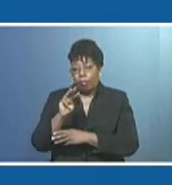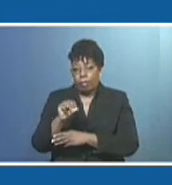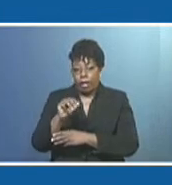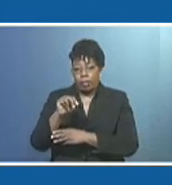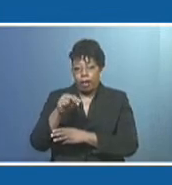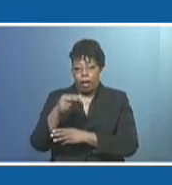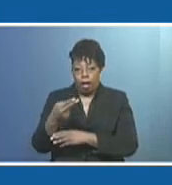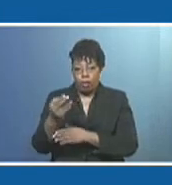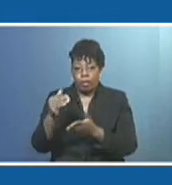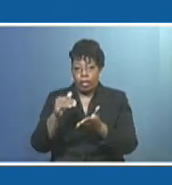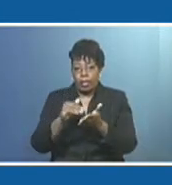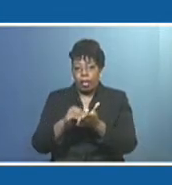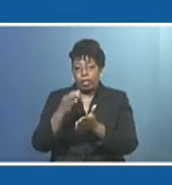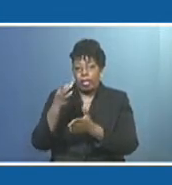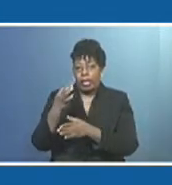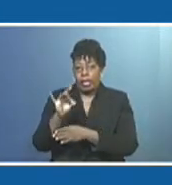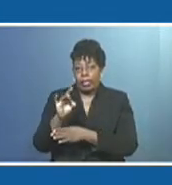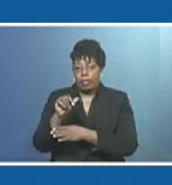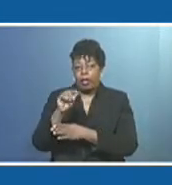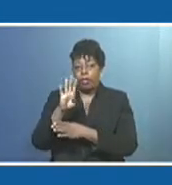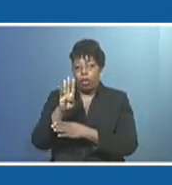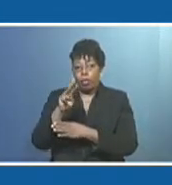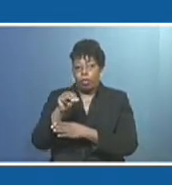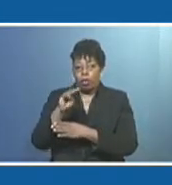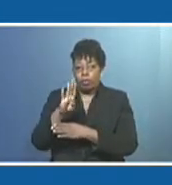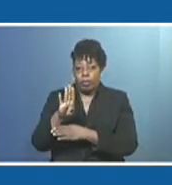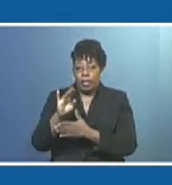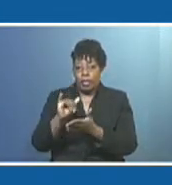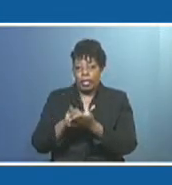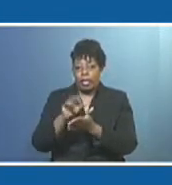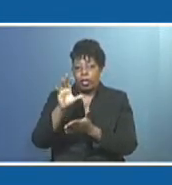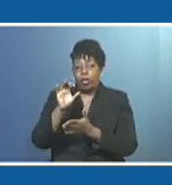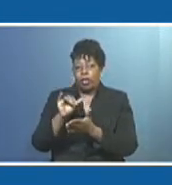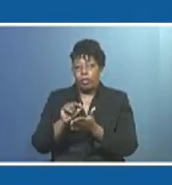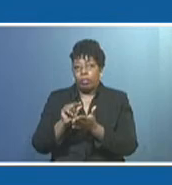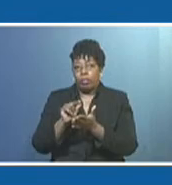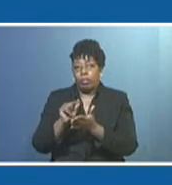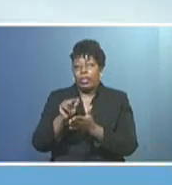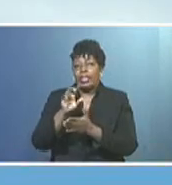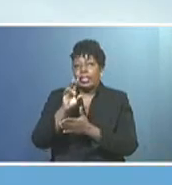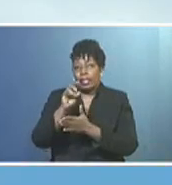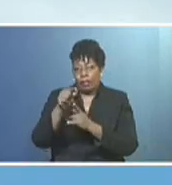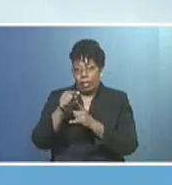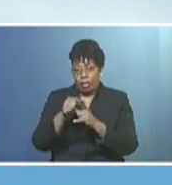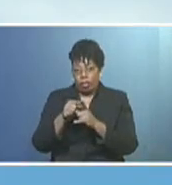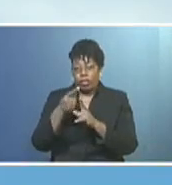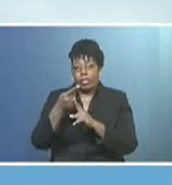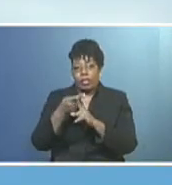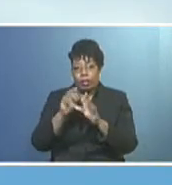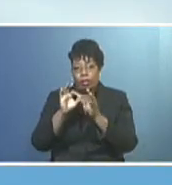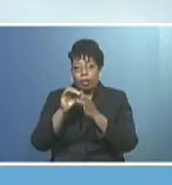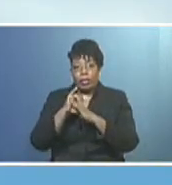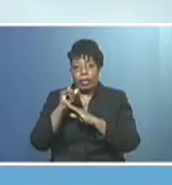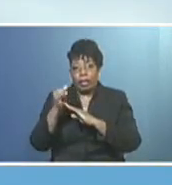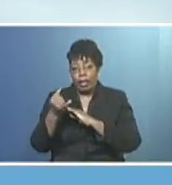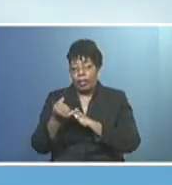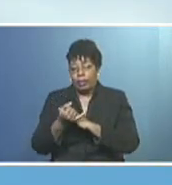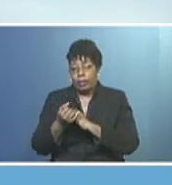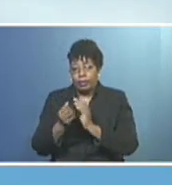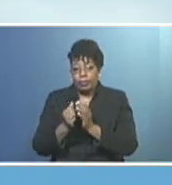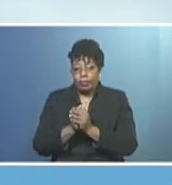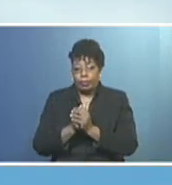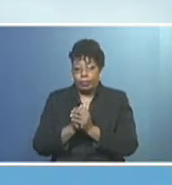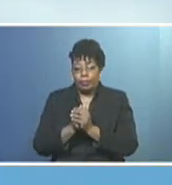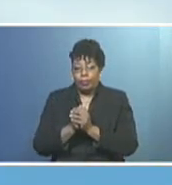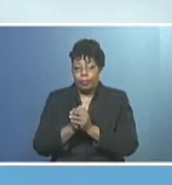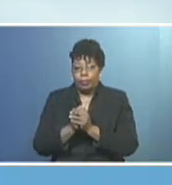pressure 1,018.4 millibars. That's 30.07 inches, and the pressure is steady. Temperatures around the islands this evening, they are brought to you